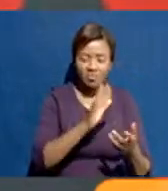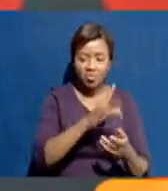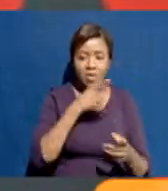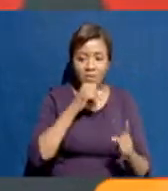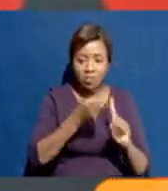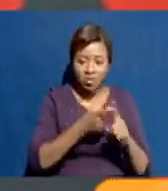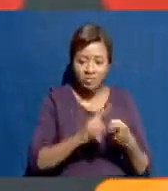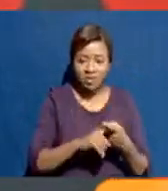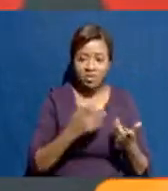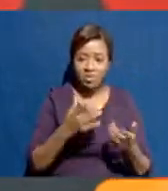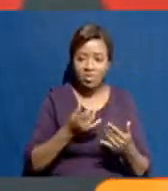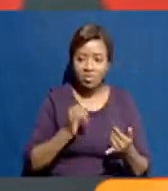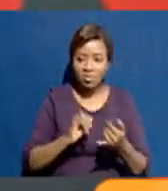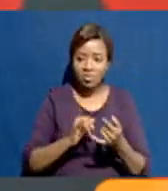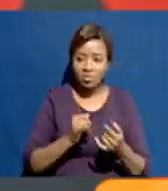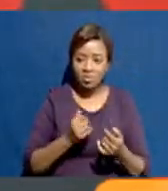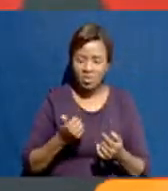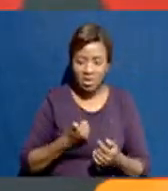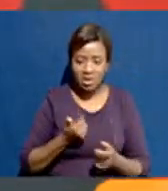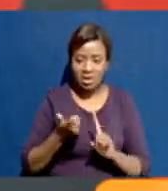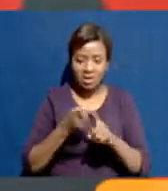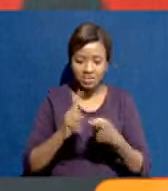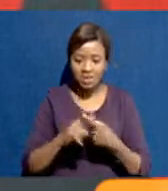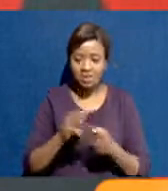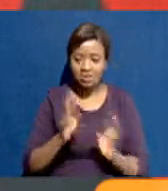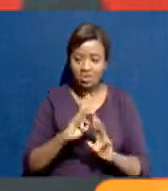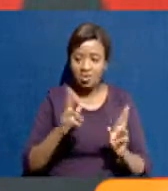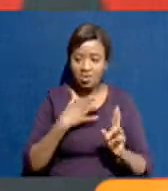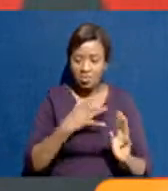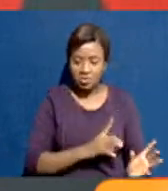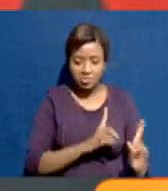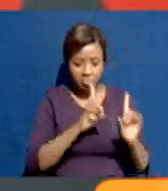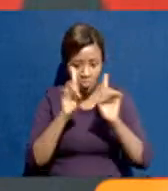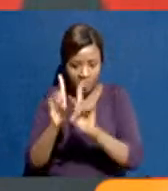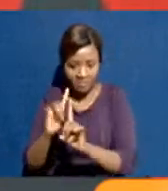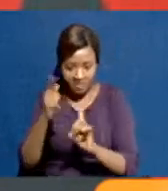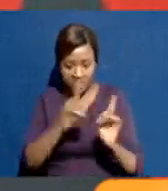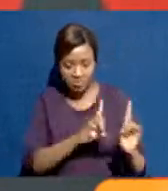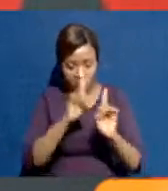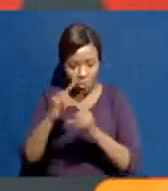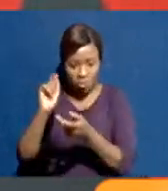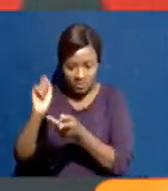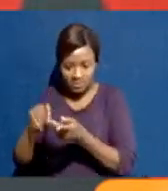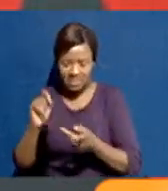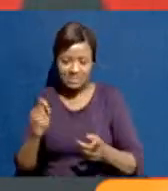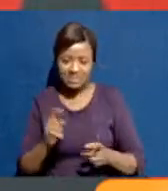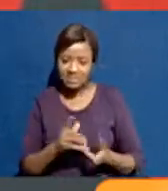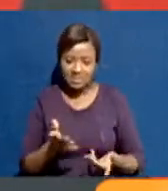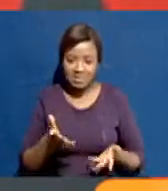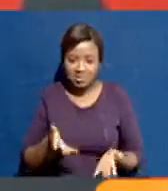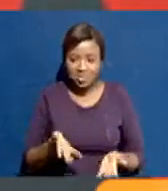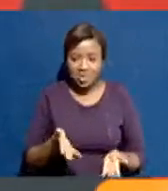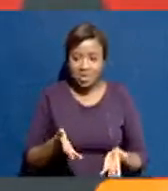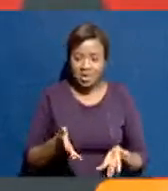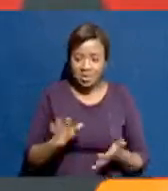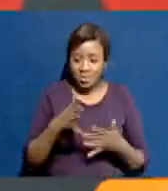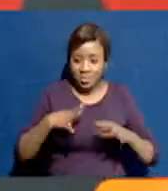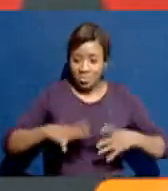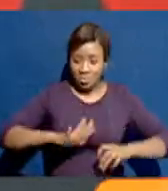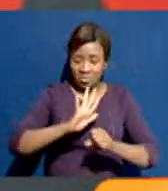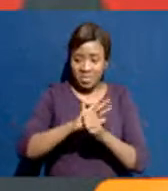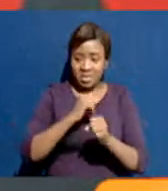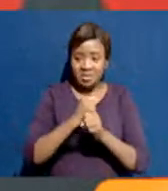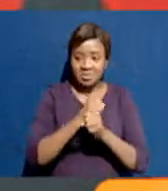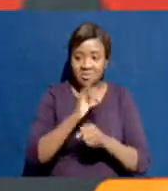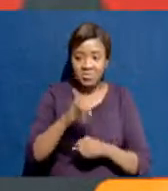boyfriend or your girlfriend that you need to go get tested. That's not a conversation you're told in school. Yeah. So we are not still doing enough. That's not a conversation you